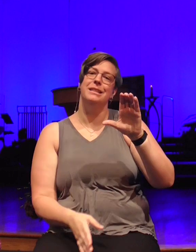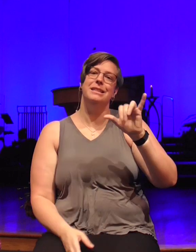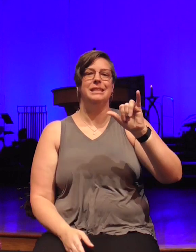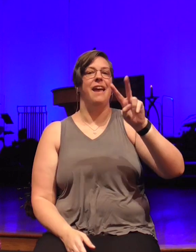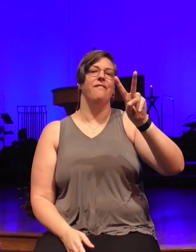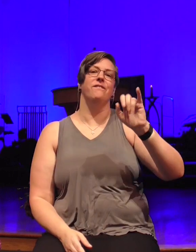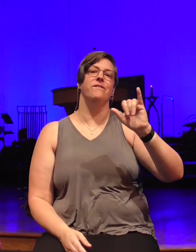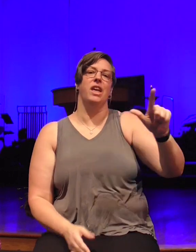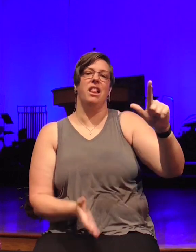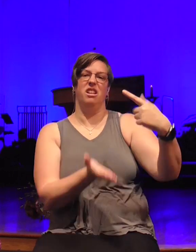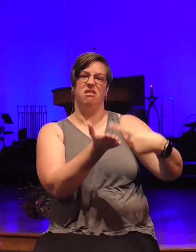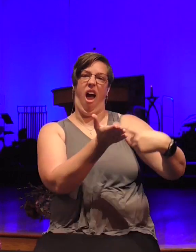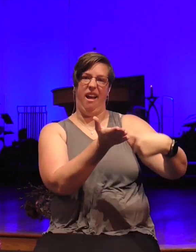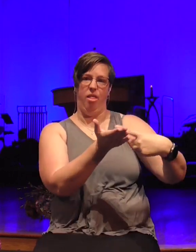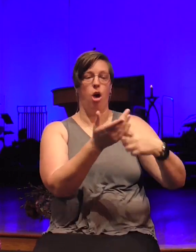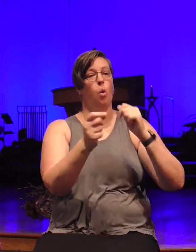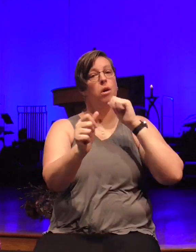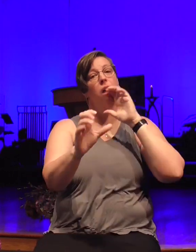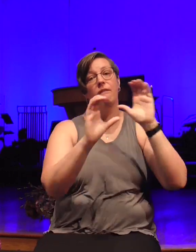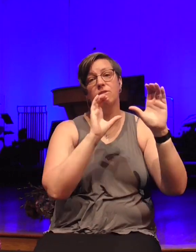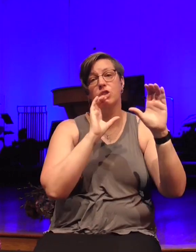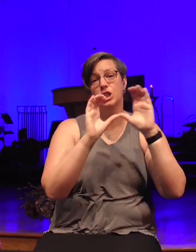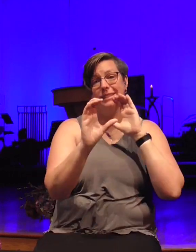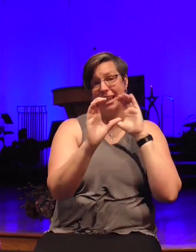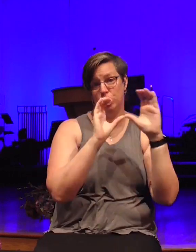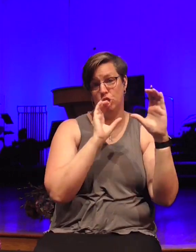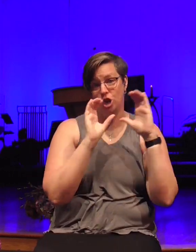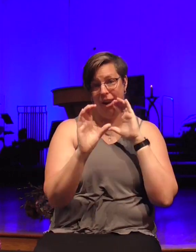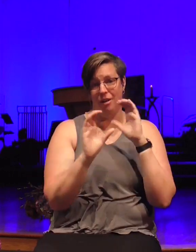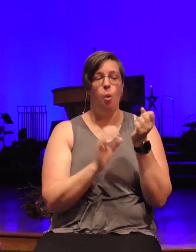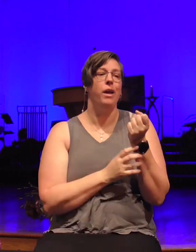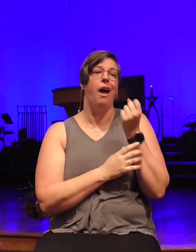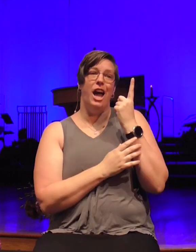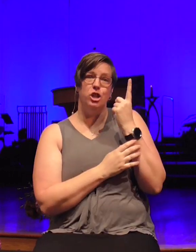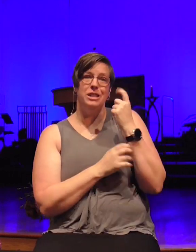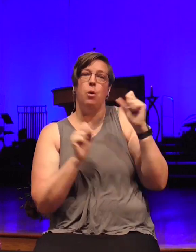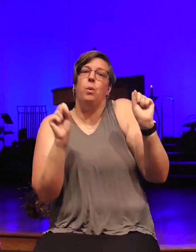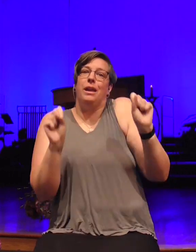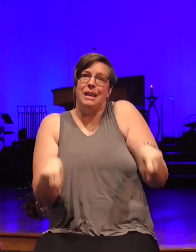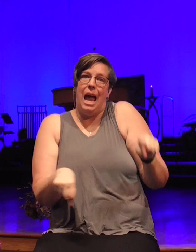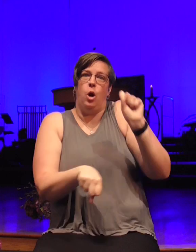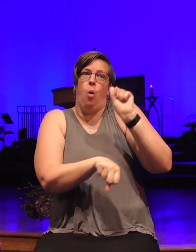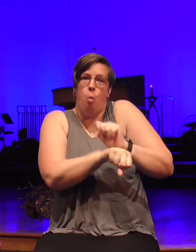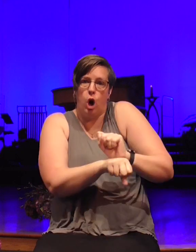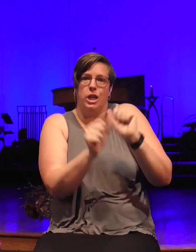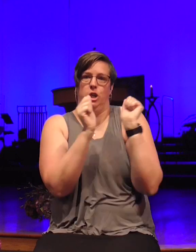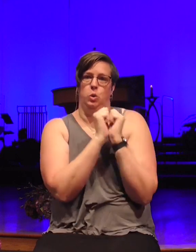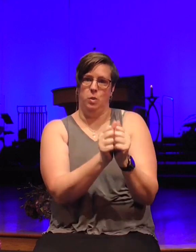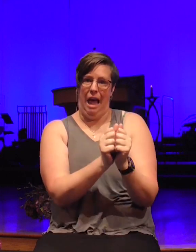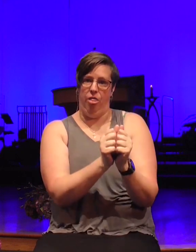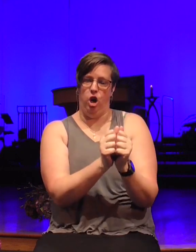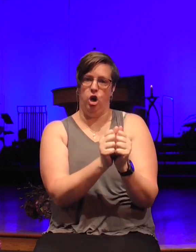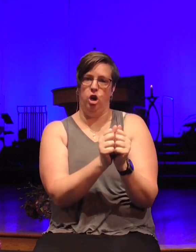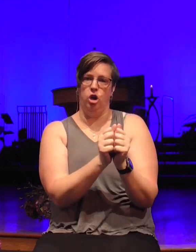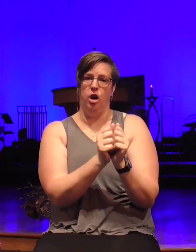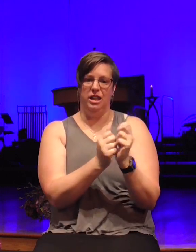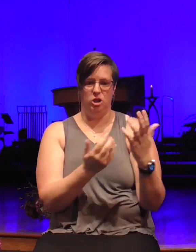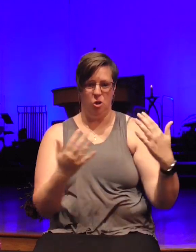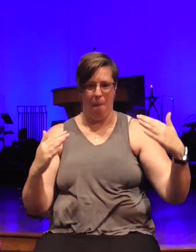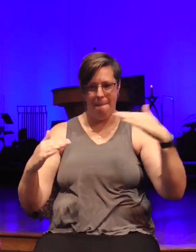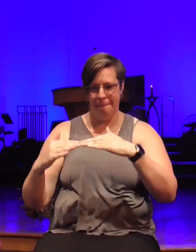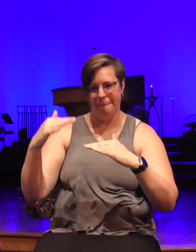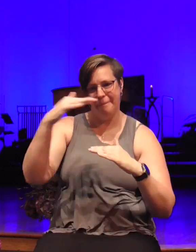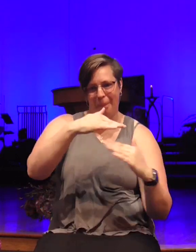dialogue, conversation, understanding that we can work together to weave and build a